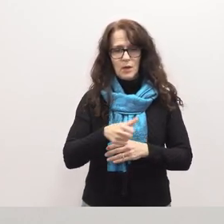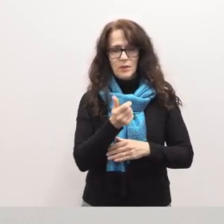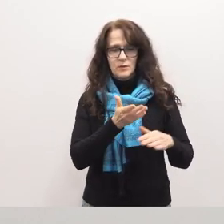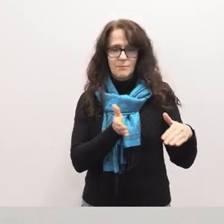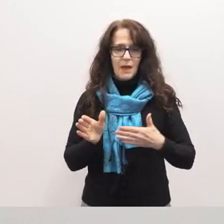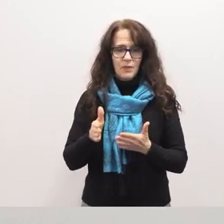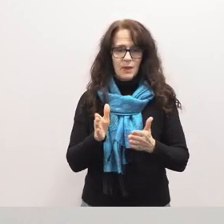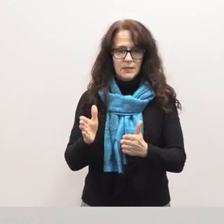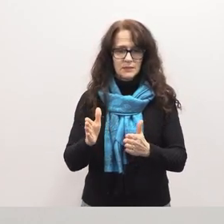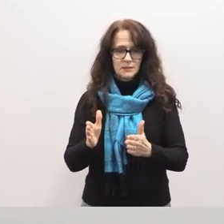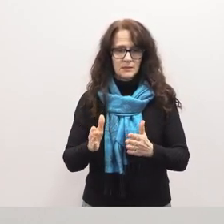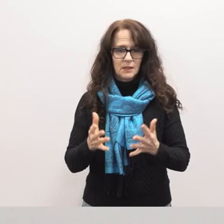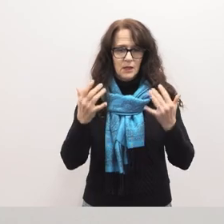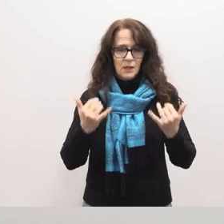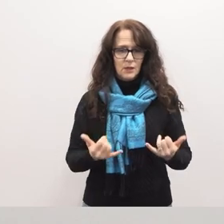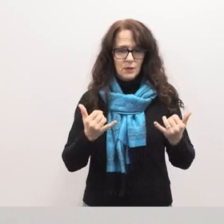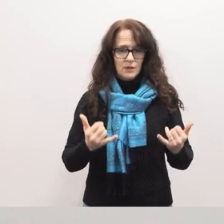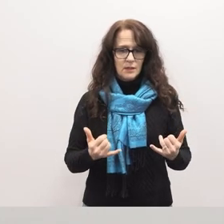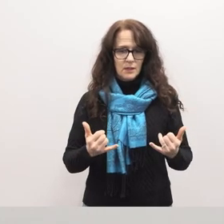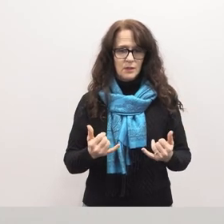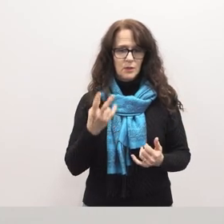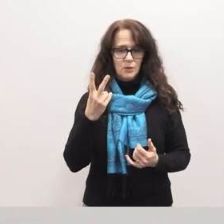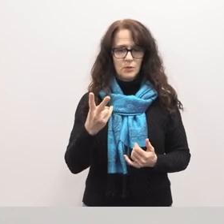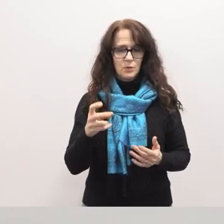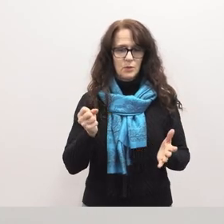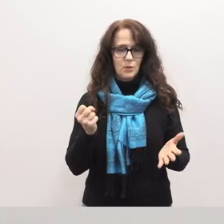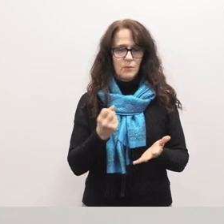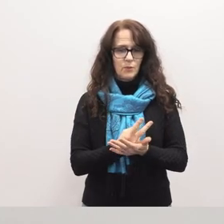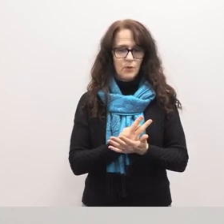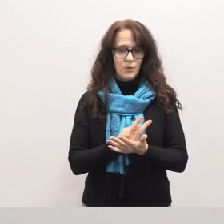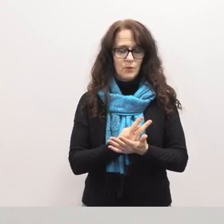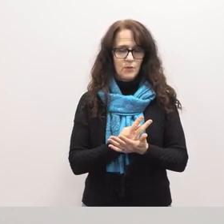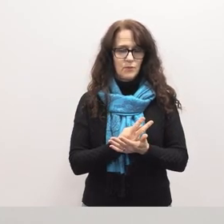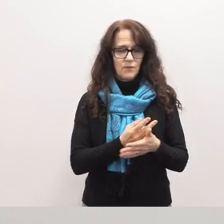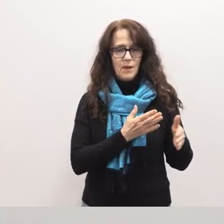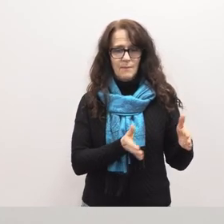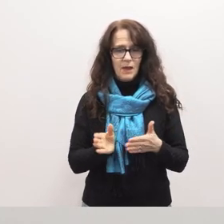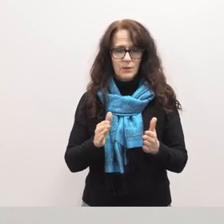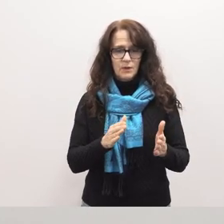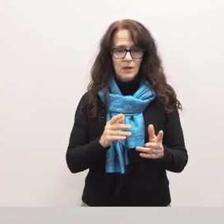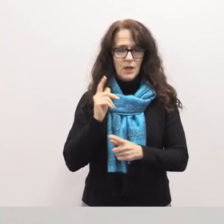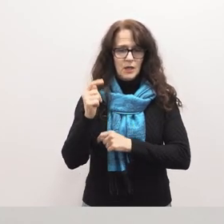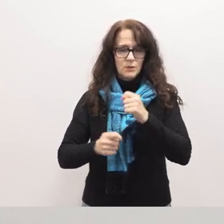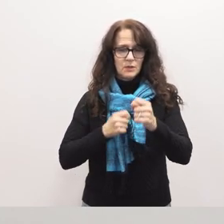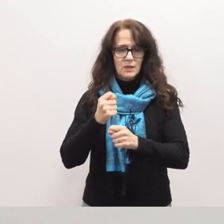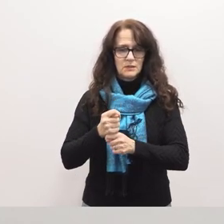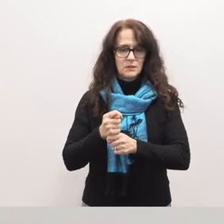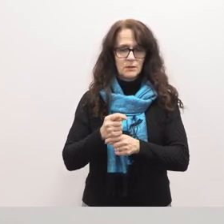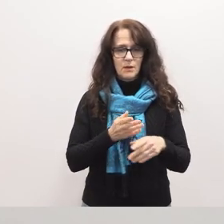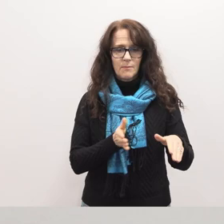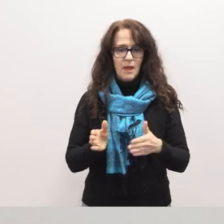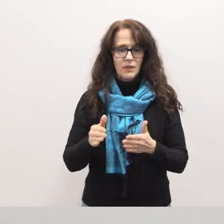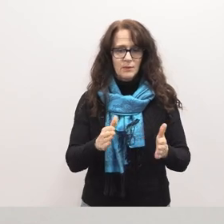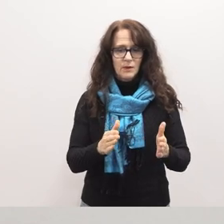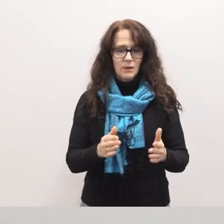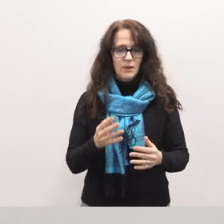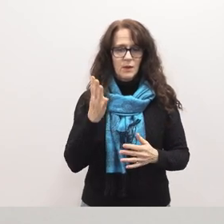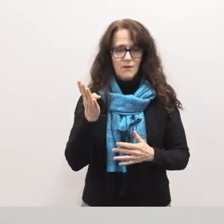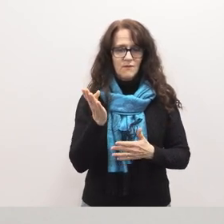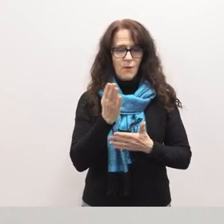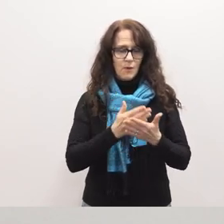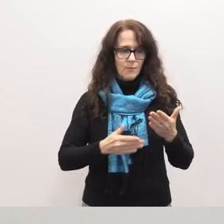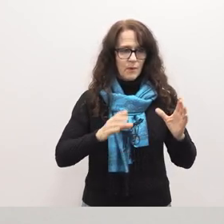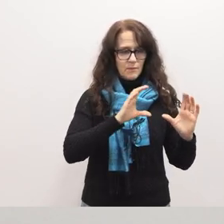pathways. Currently, there are two approved pathways for reclassification. There's a traditional pathway that looks at four pieces of